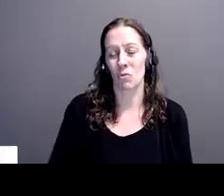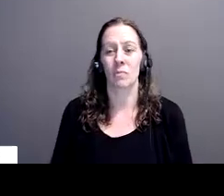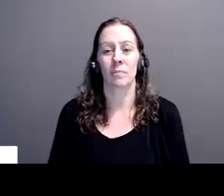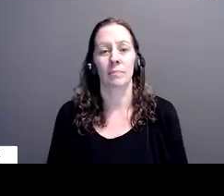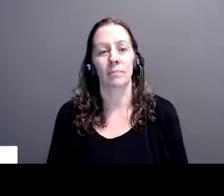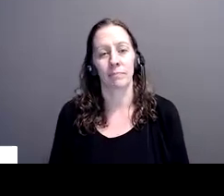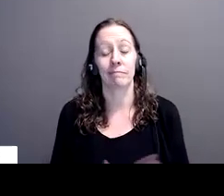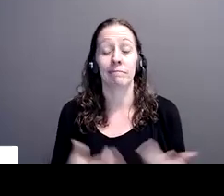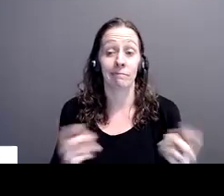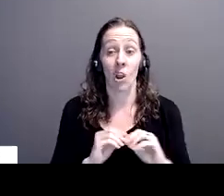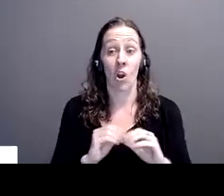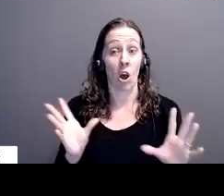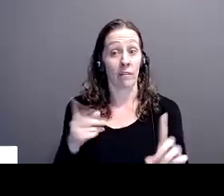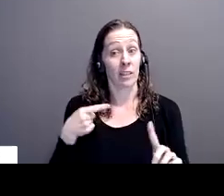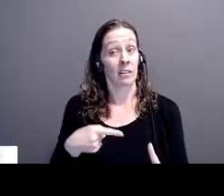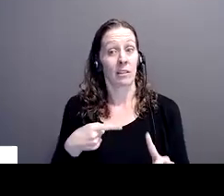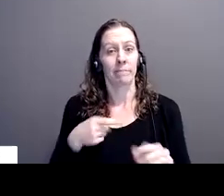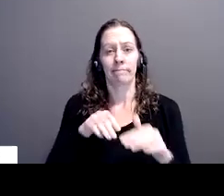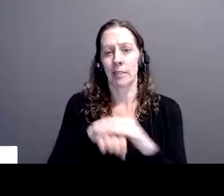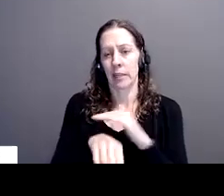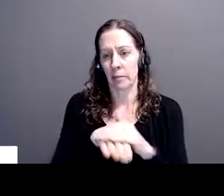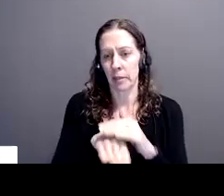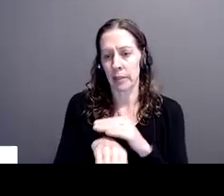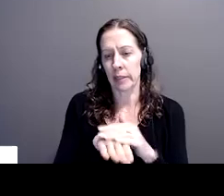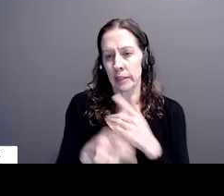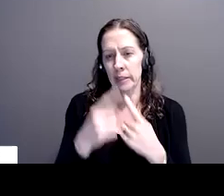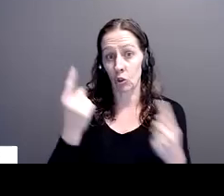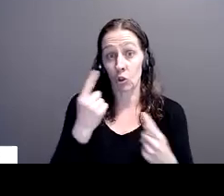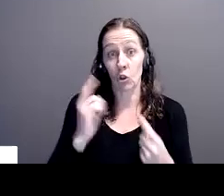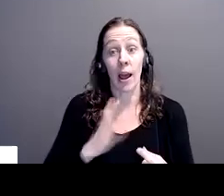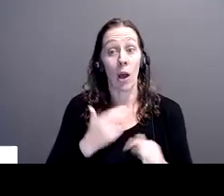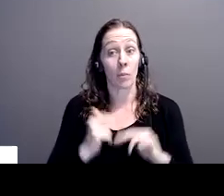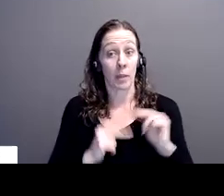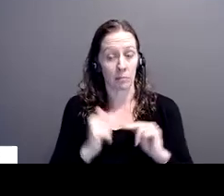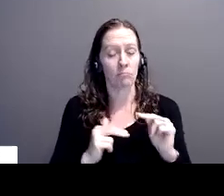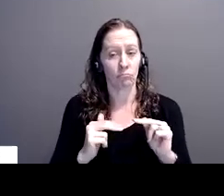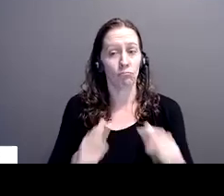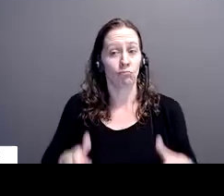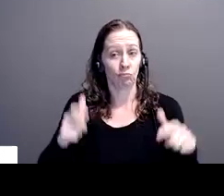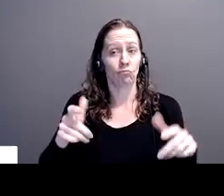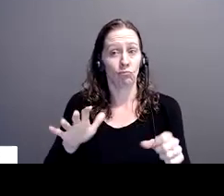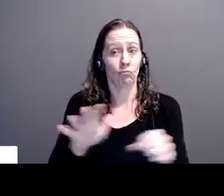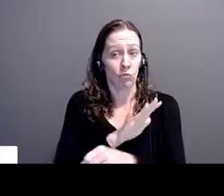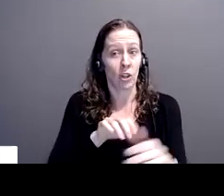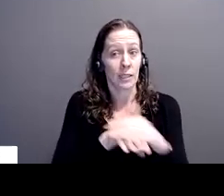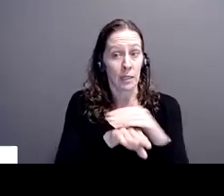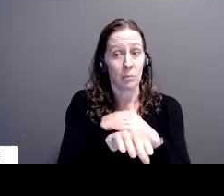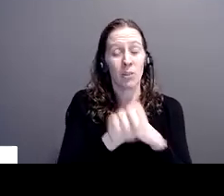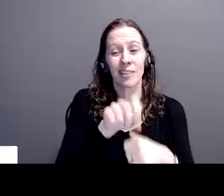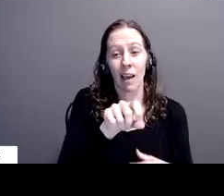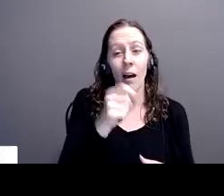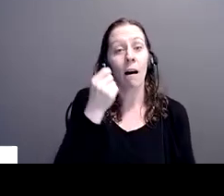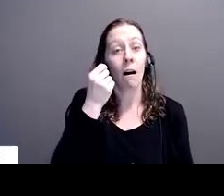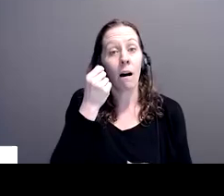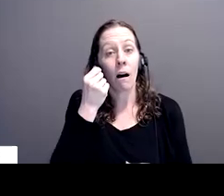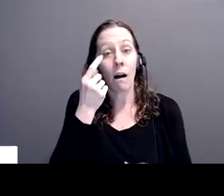The obvious one is just around accessibility considerations. Our building is fully accessible, but even so, there are things